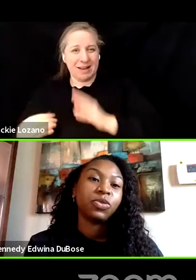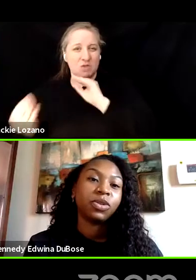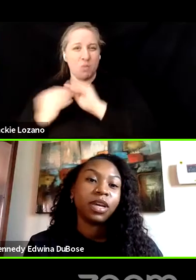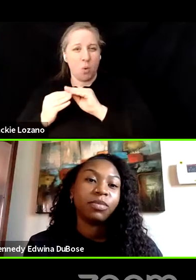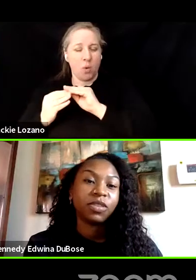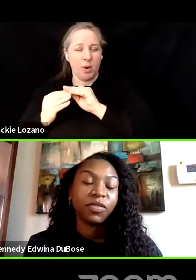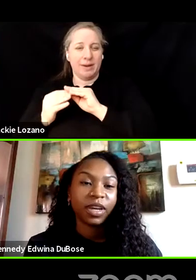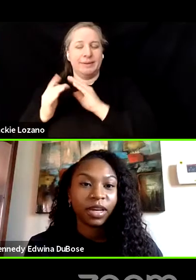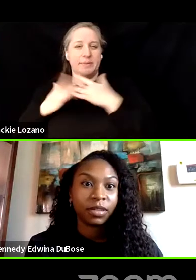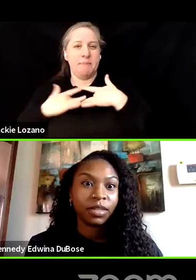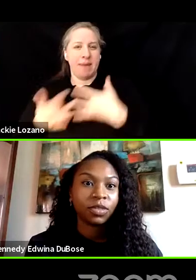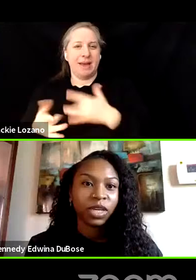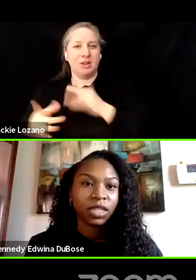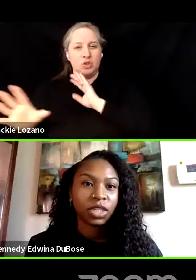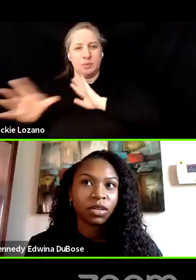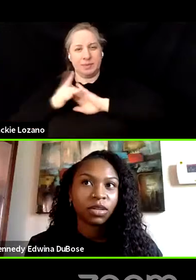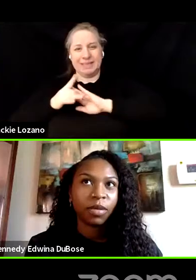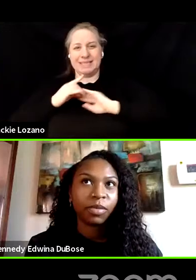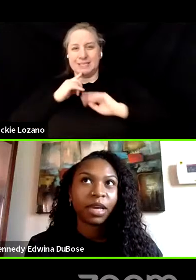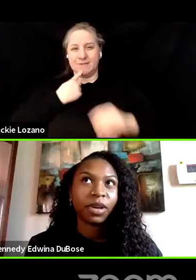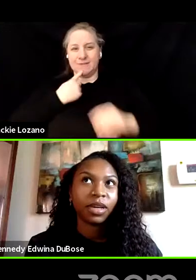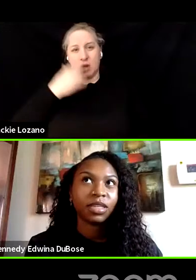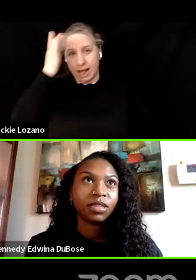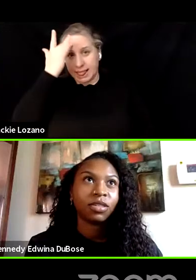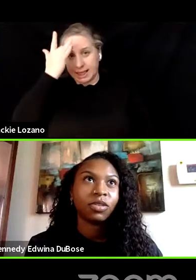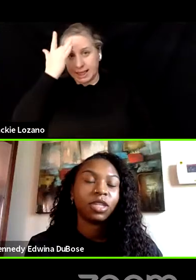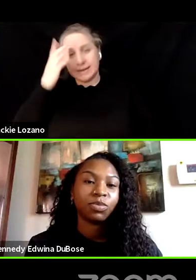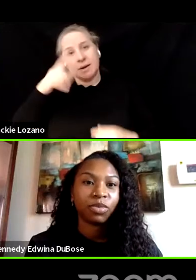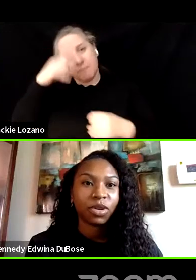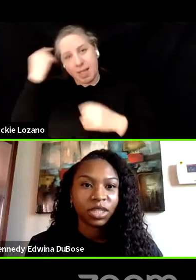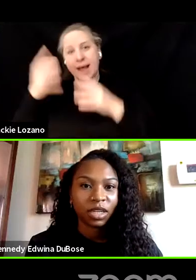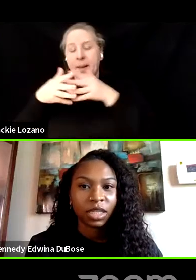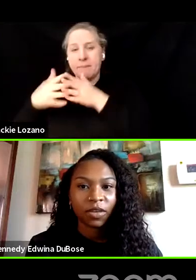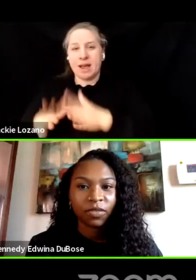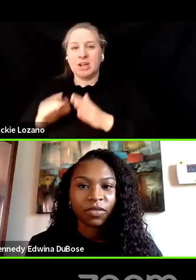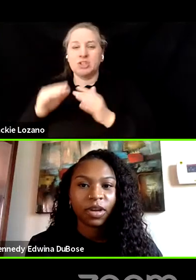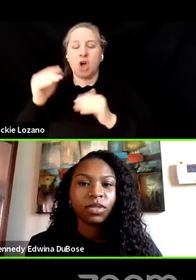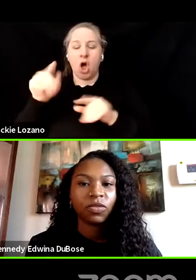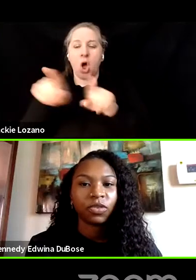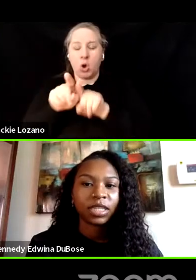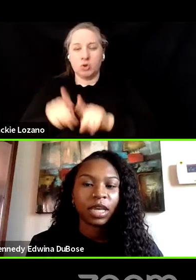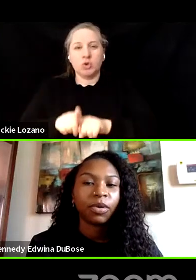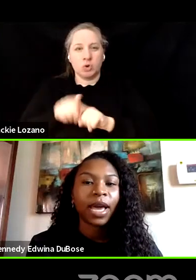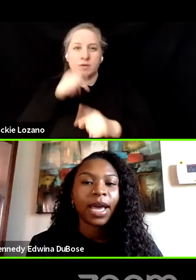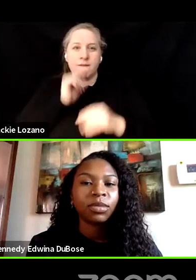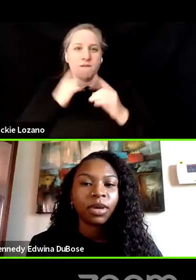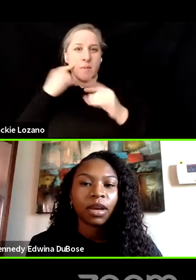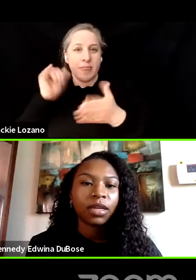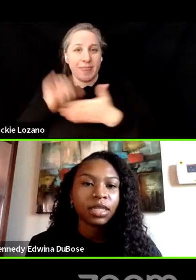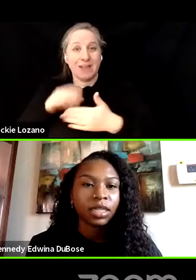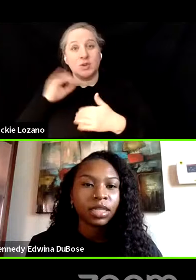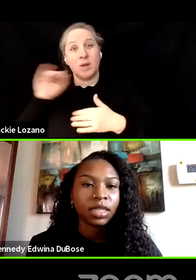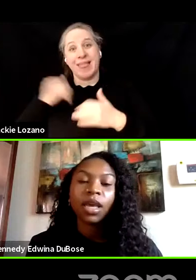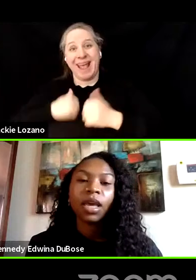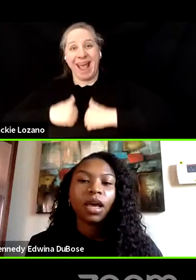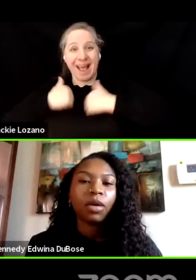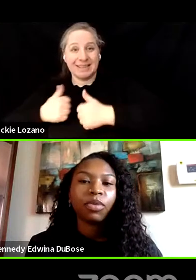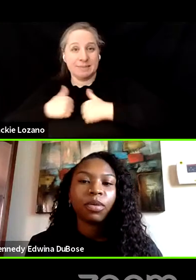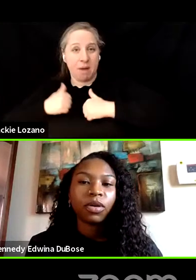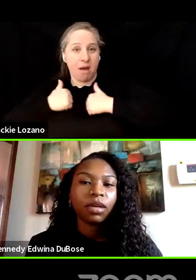susceptible to severe illness, which Black Americans also disproportionately suffer from. So for example, asthma and heart